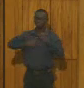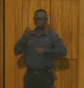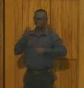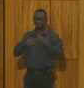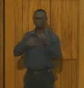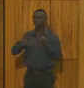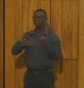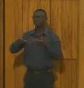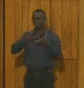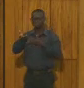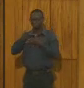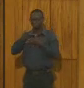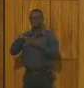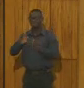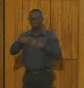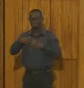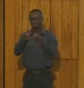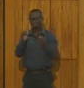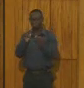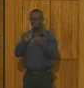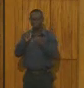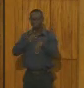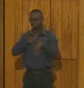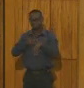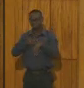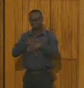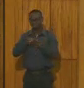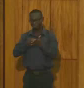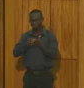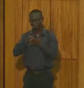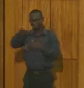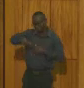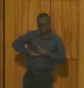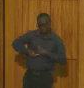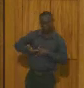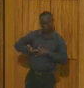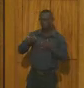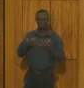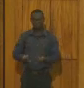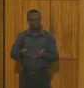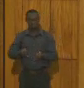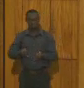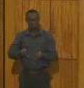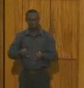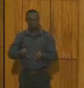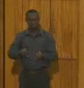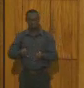because we really want to give more time so that we can engage and discuss. So I would invite the first